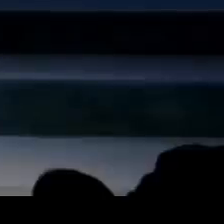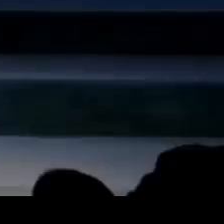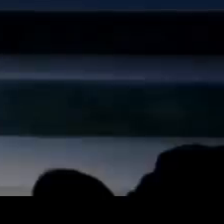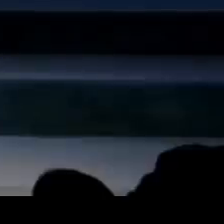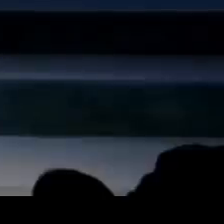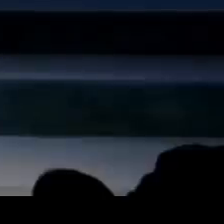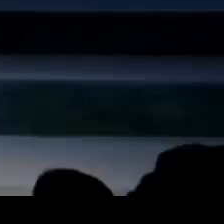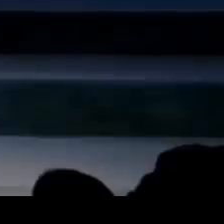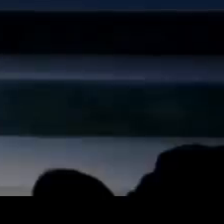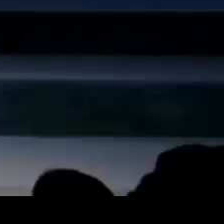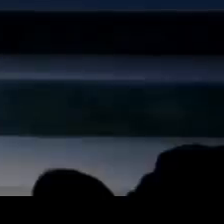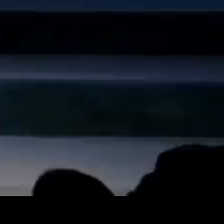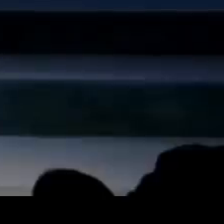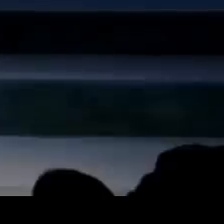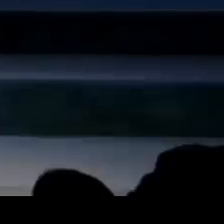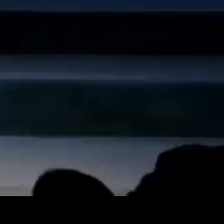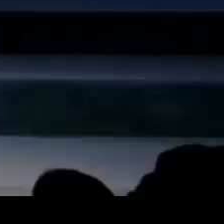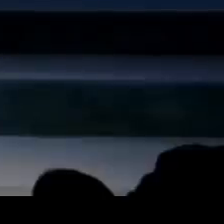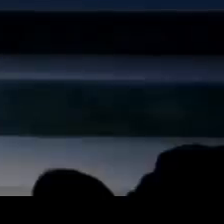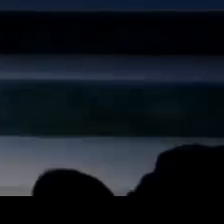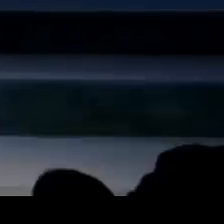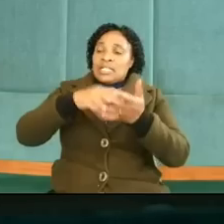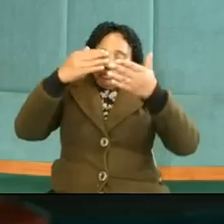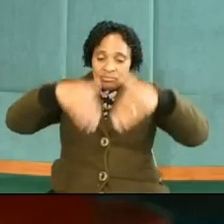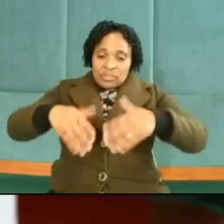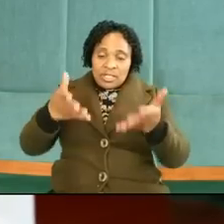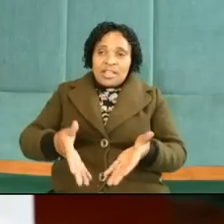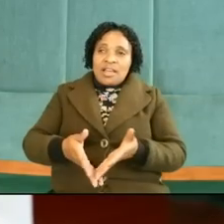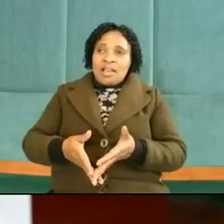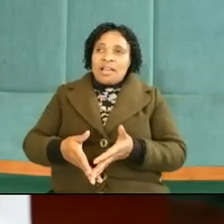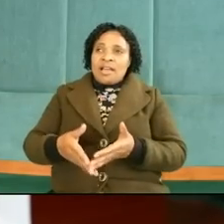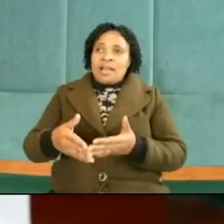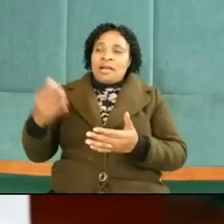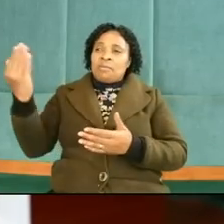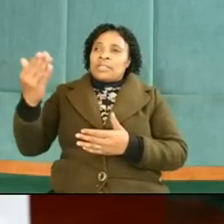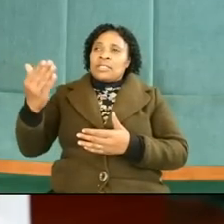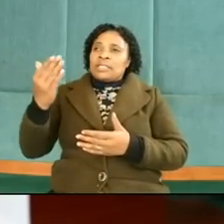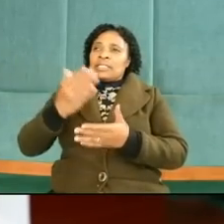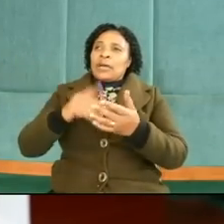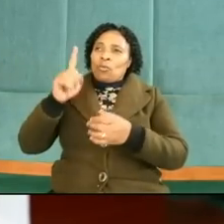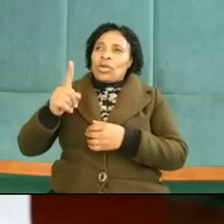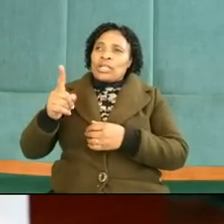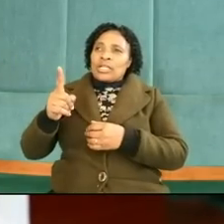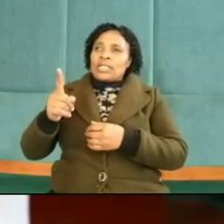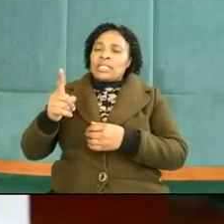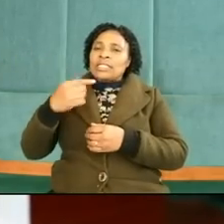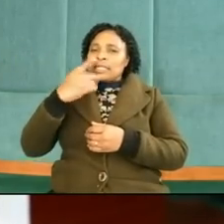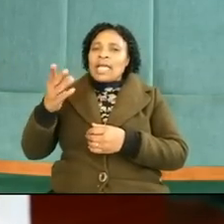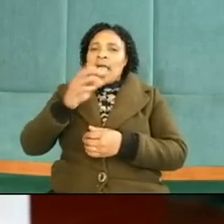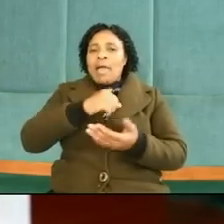Yeah. I can stand right on this pulpit and preach, and somebody in Kingston, Jamaica say,